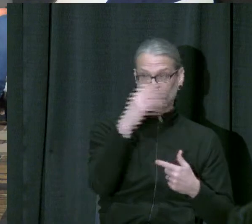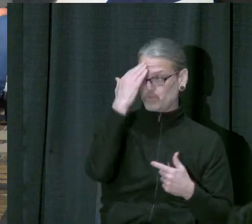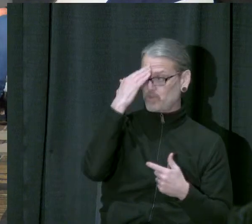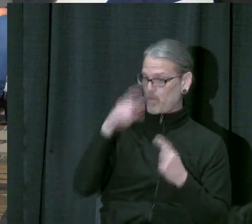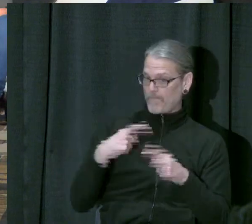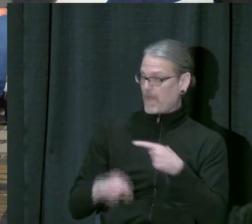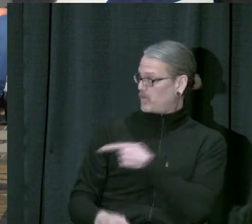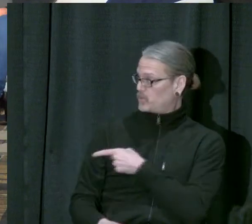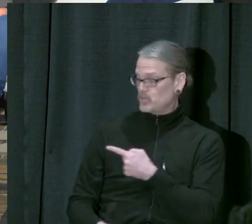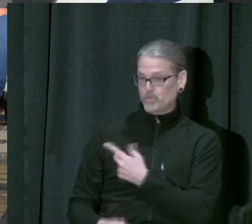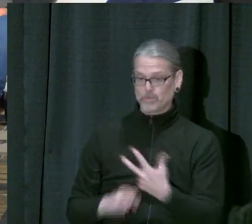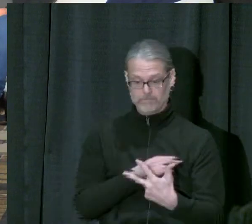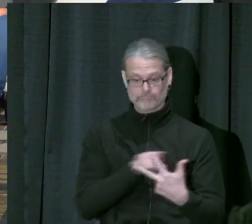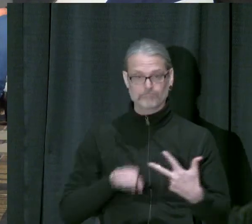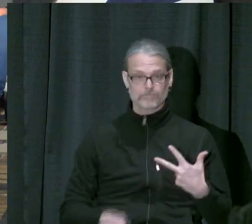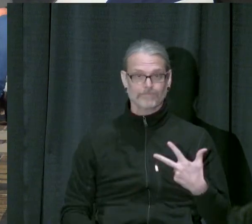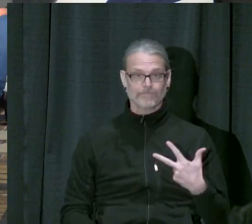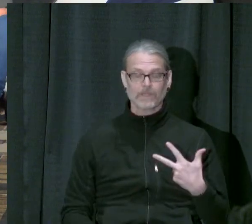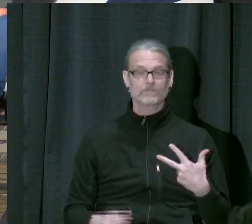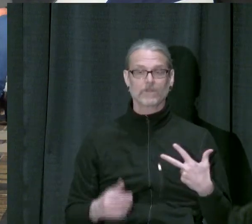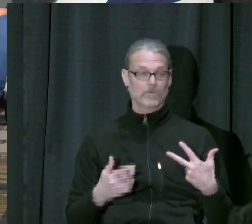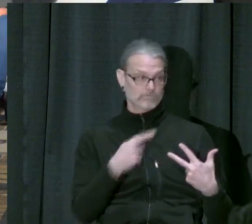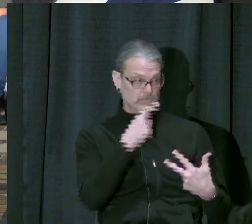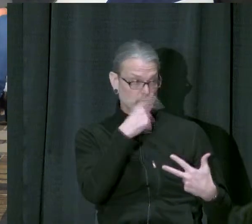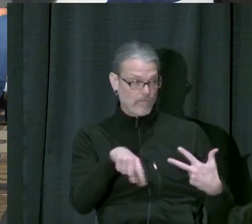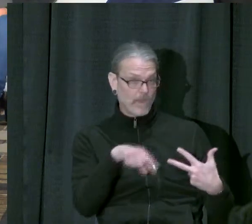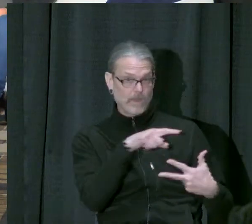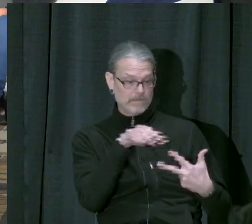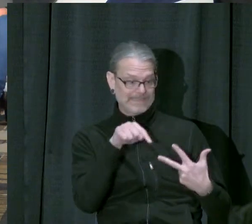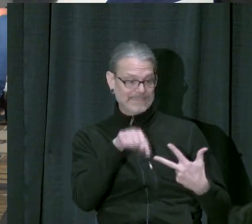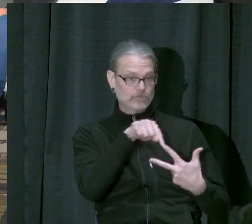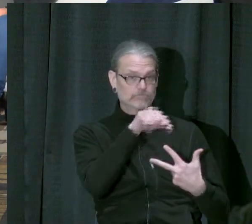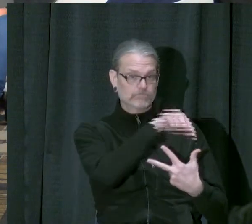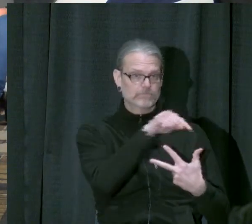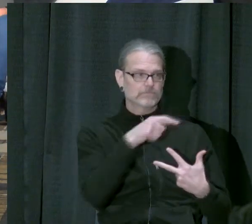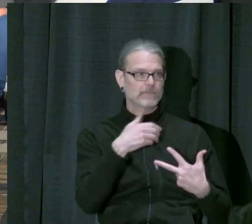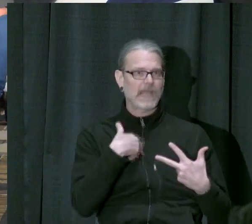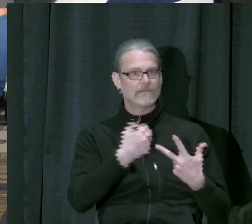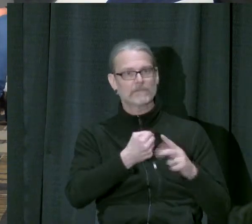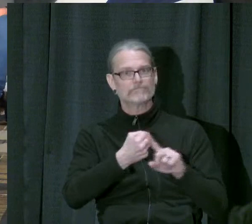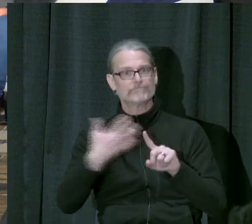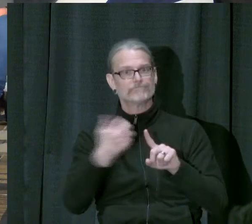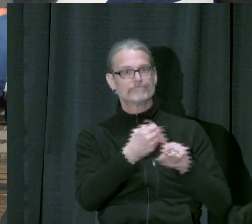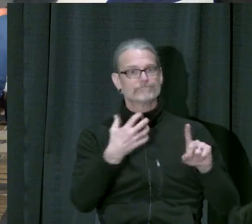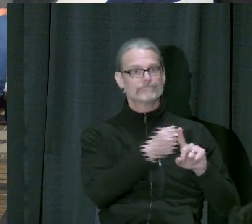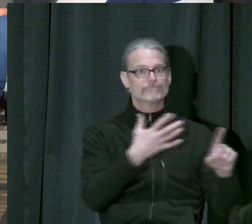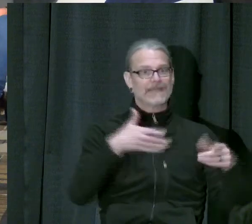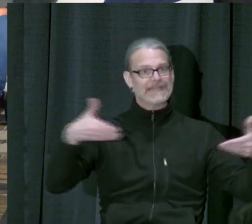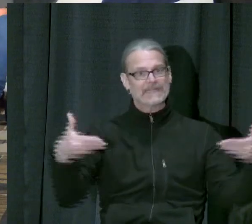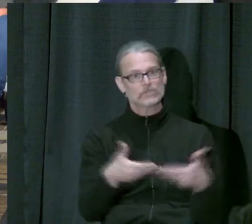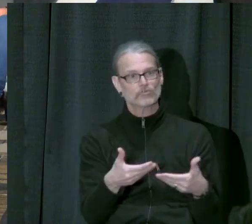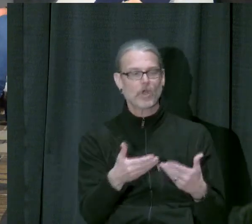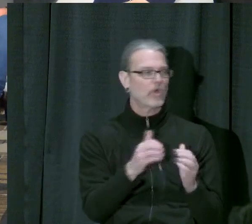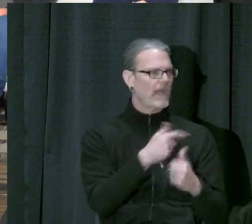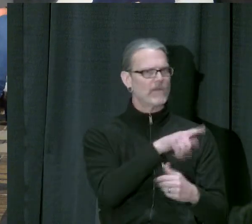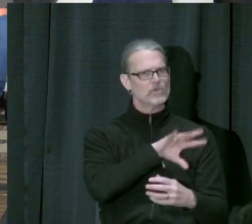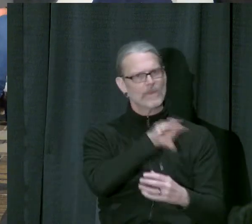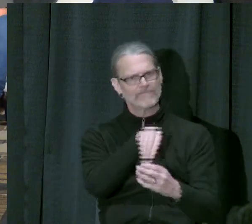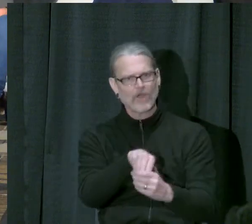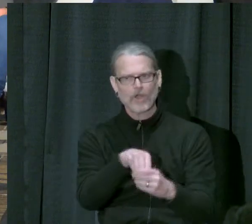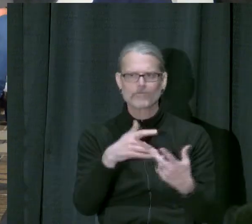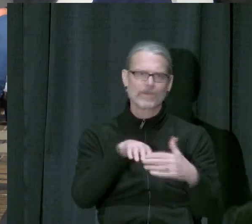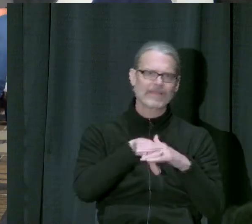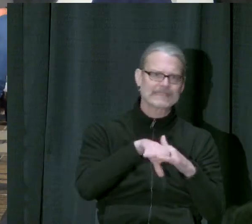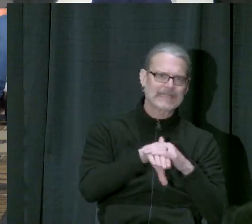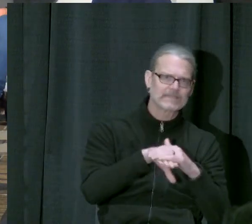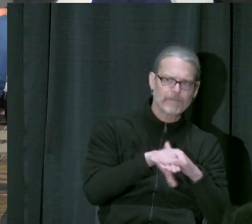you and who you are. So I'd love it if each of you could kind of give a little intro and tell us how you got involved in accessibility, how